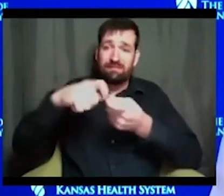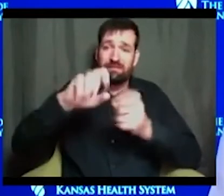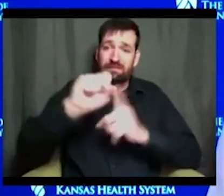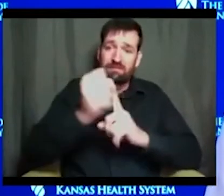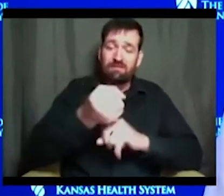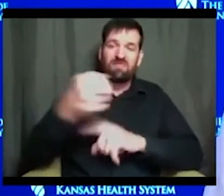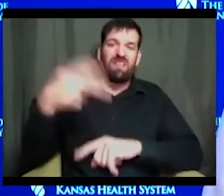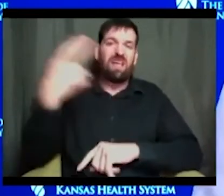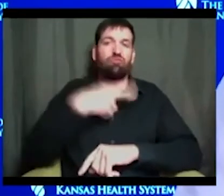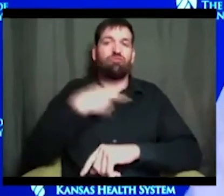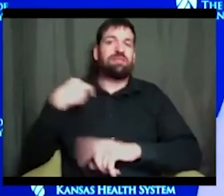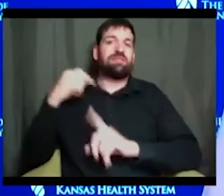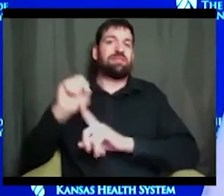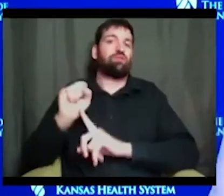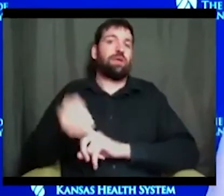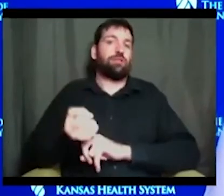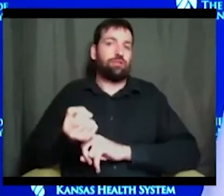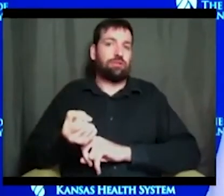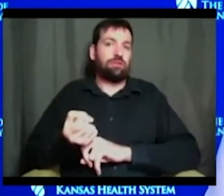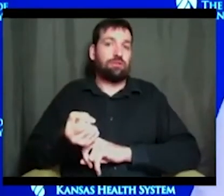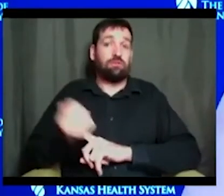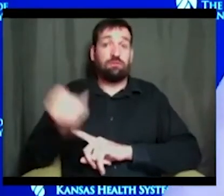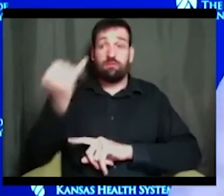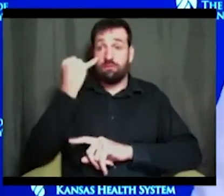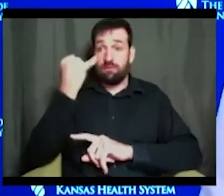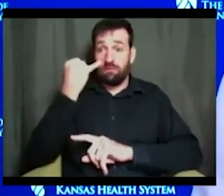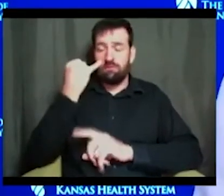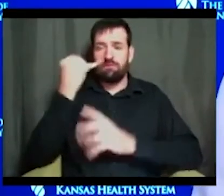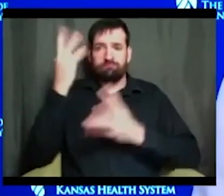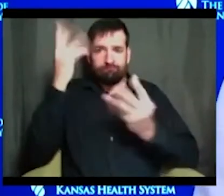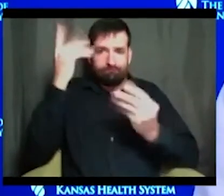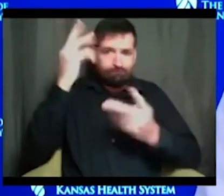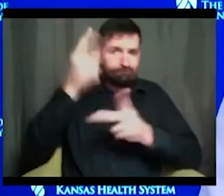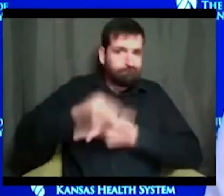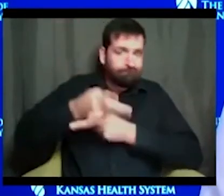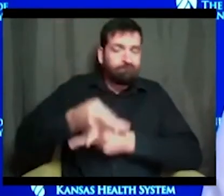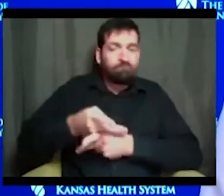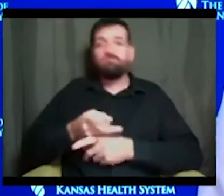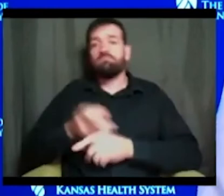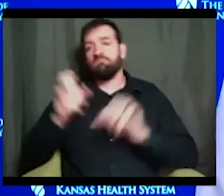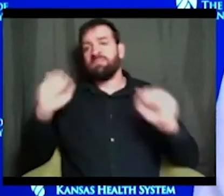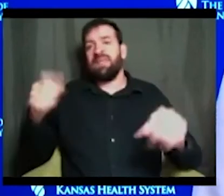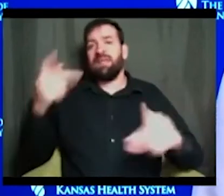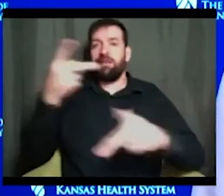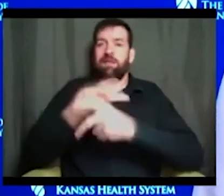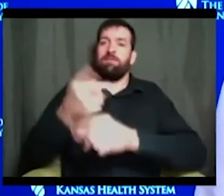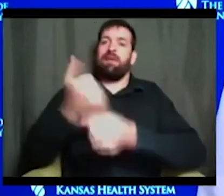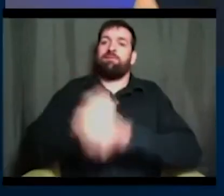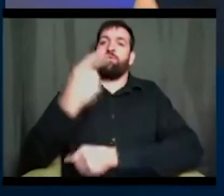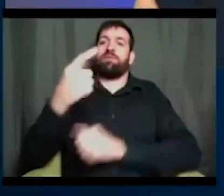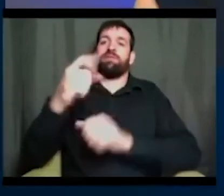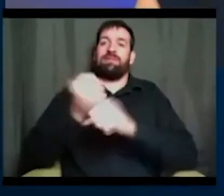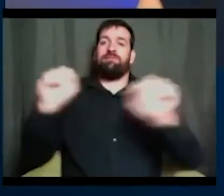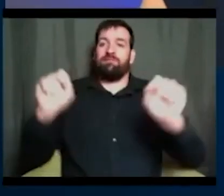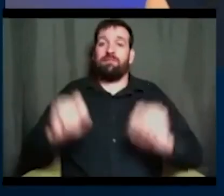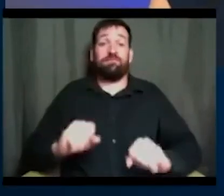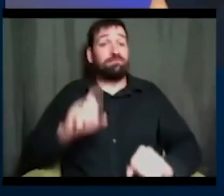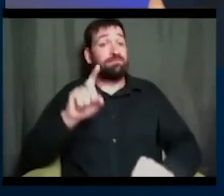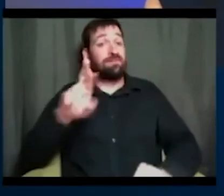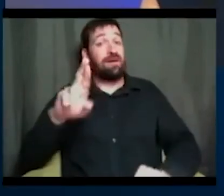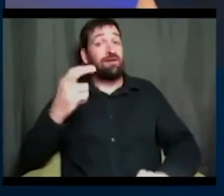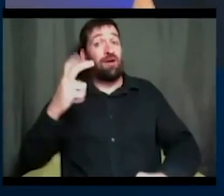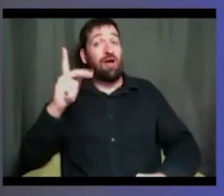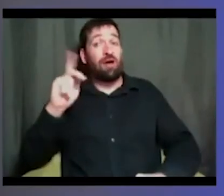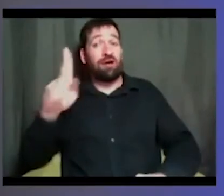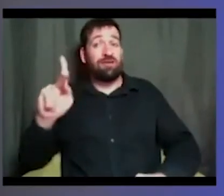that you may be going into. And if you do that thoughtfully, you will be able to keep everybody around you safe. Doc Hawk, thanks so much. Okay, thank you